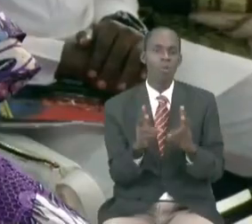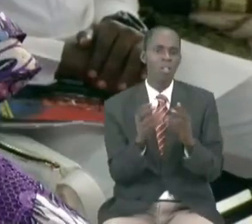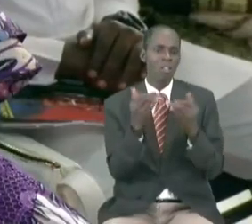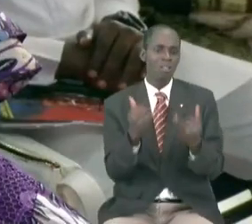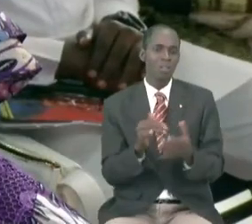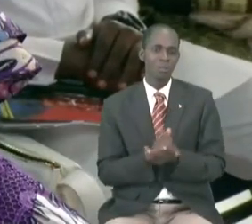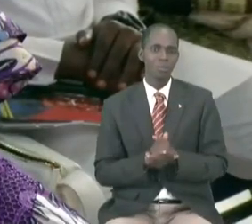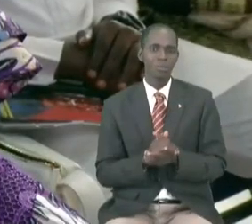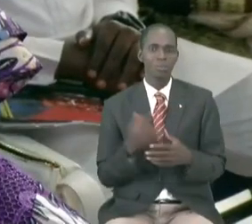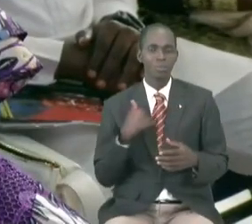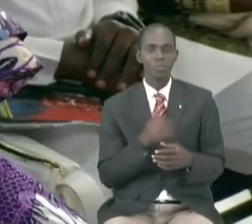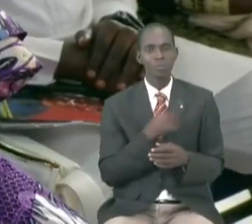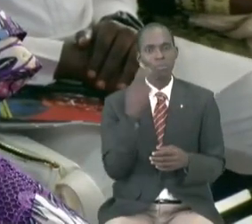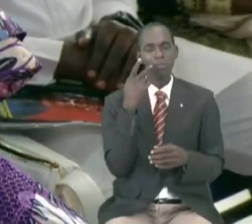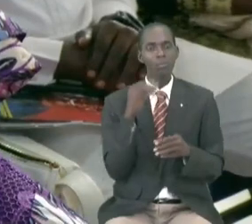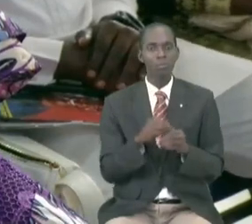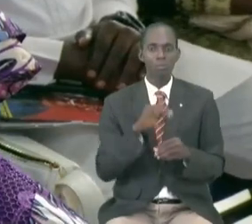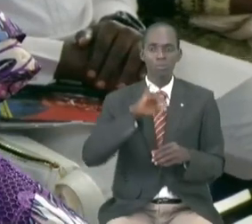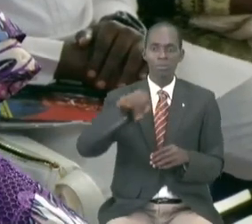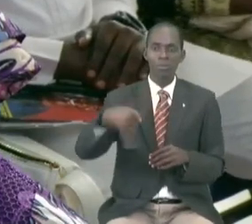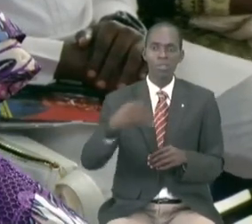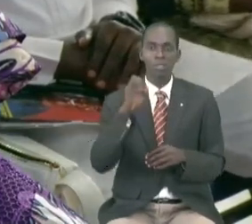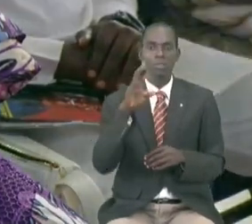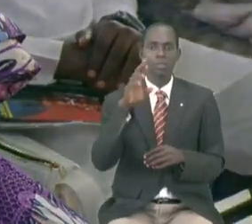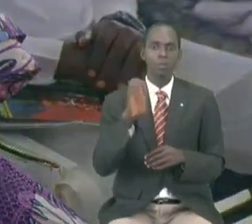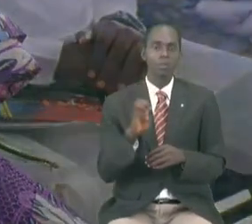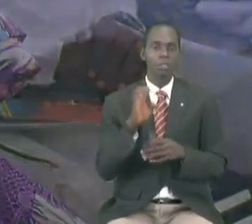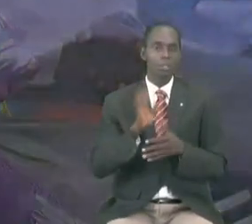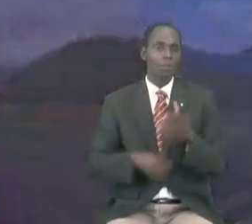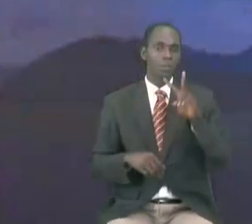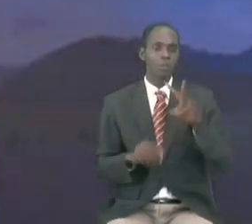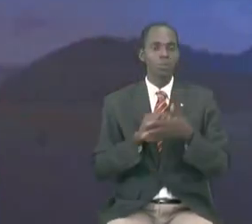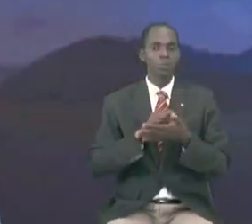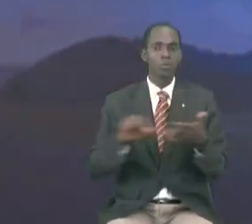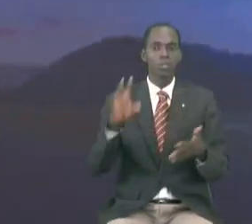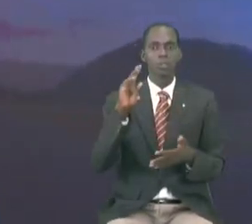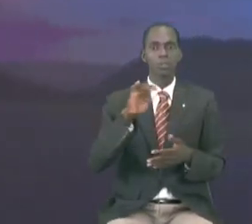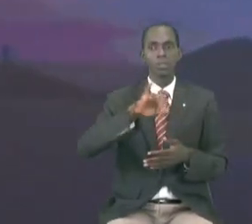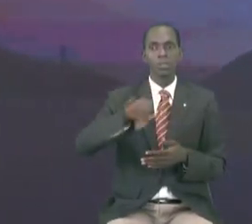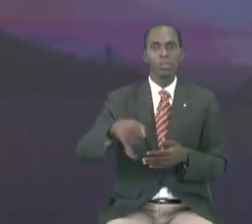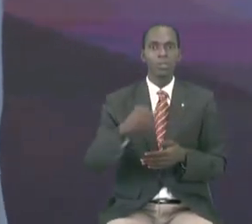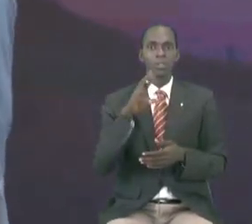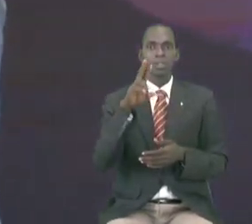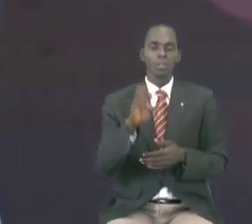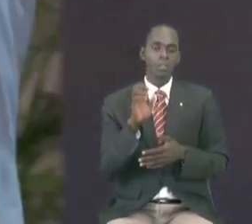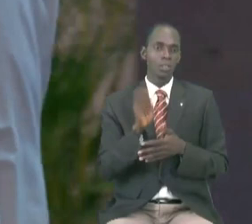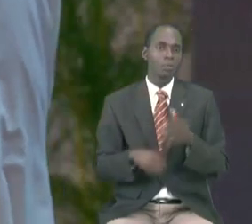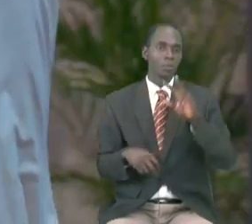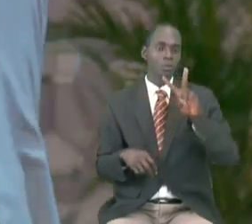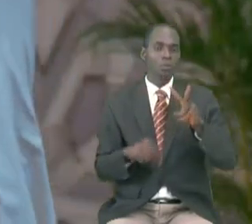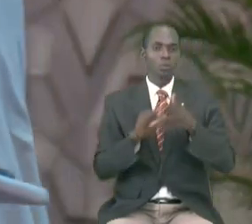verse 17. Hast thou not procured this unto thyself, Jonah, this